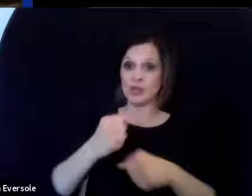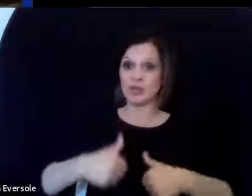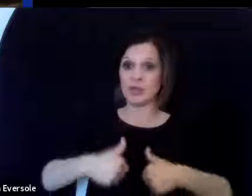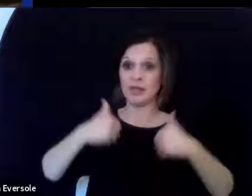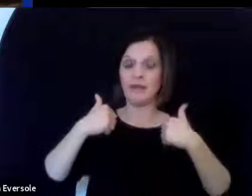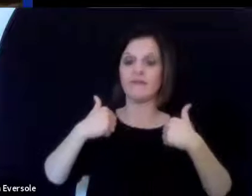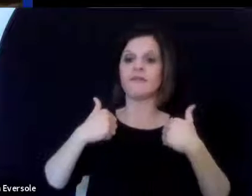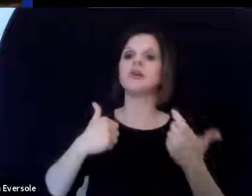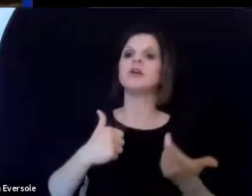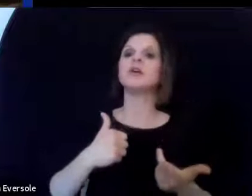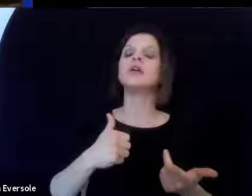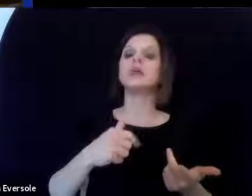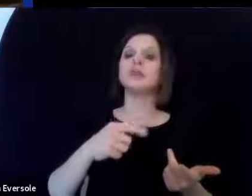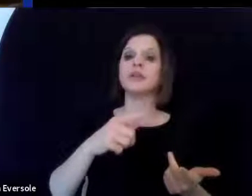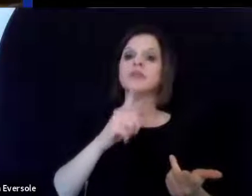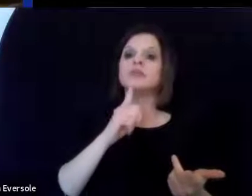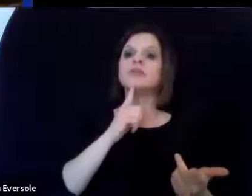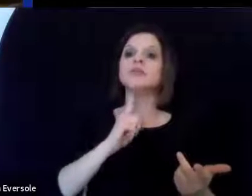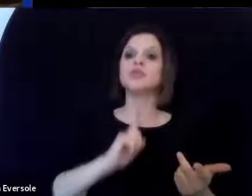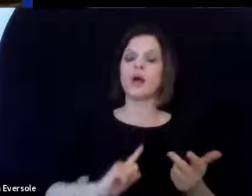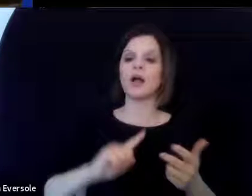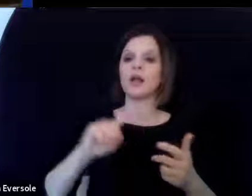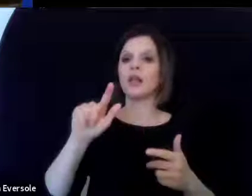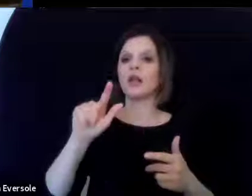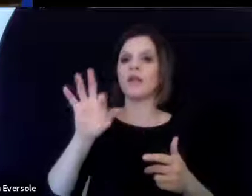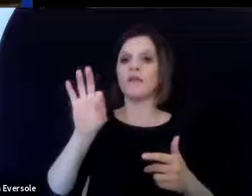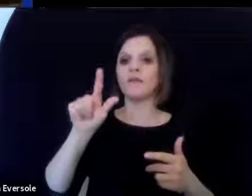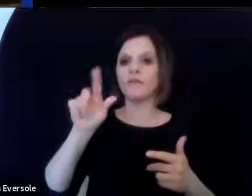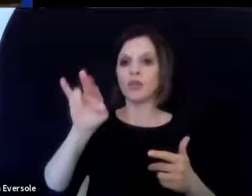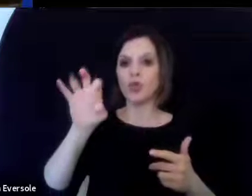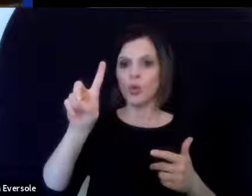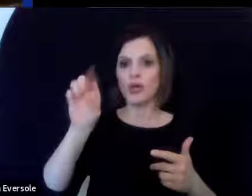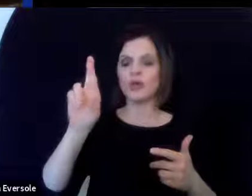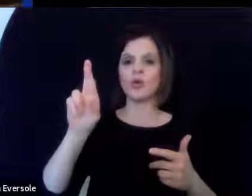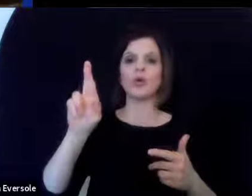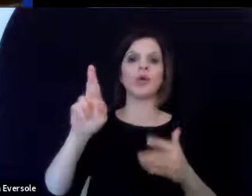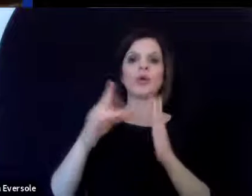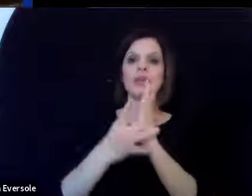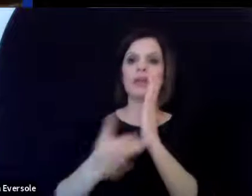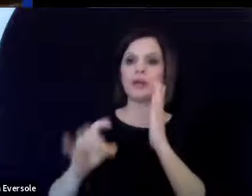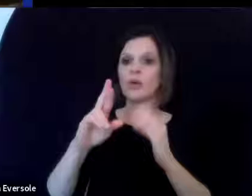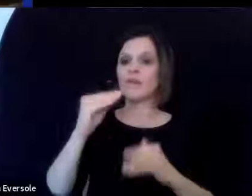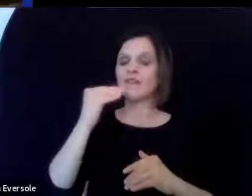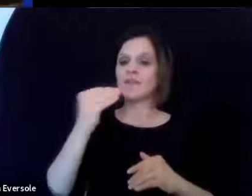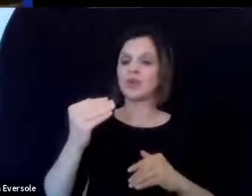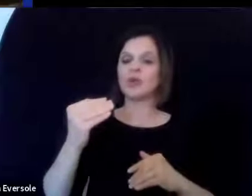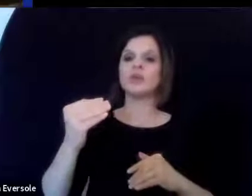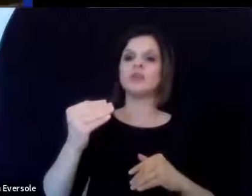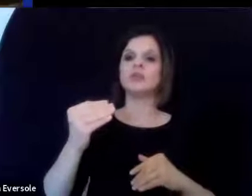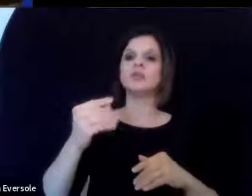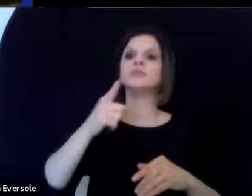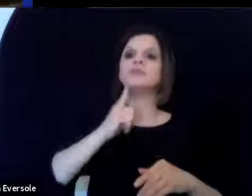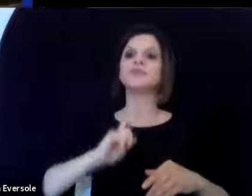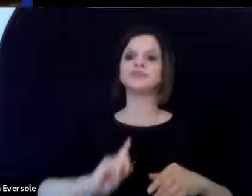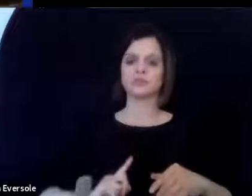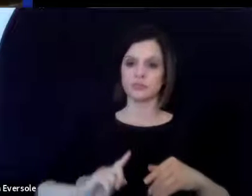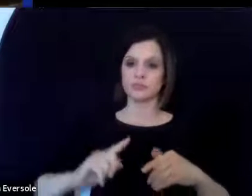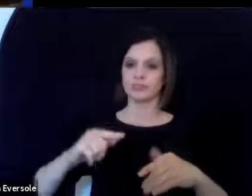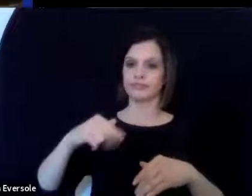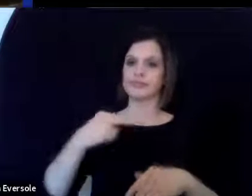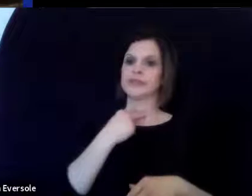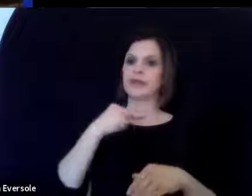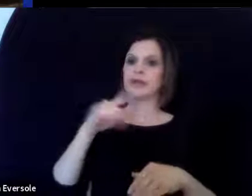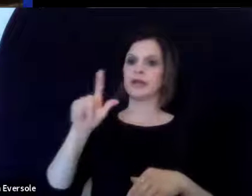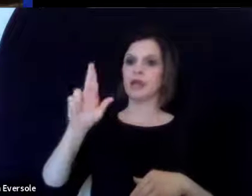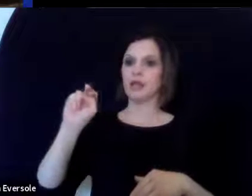most common reason for hospitalizations with kids who have CHARGE because they got swallowing